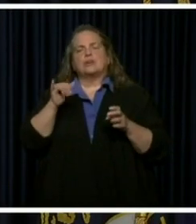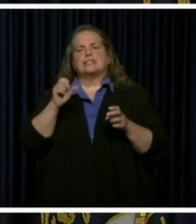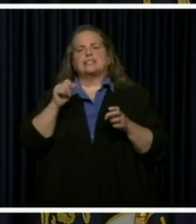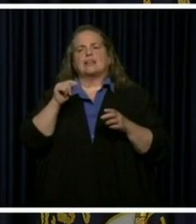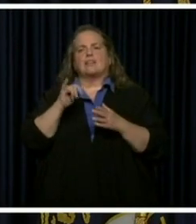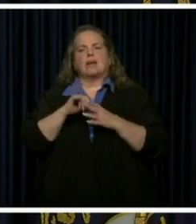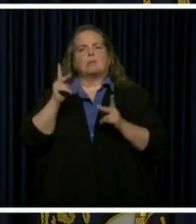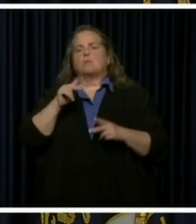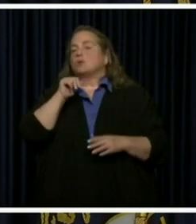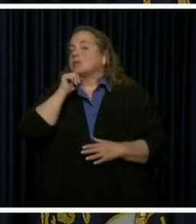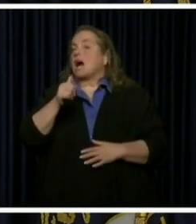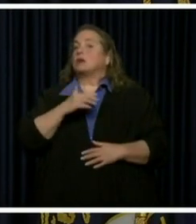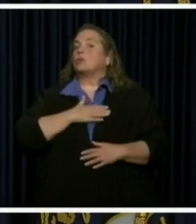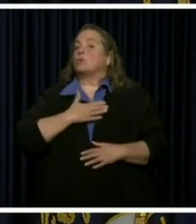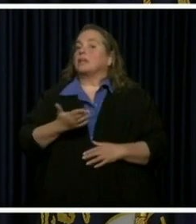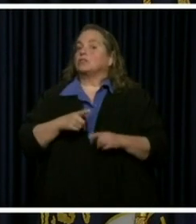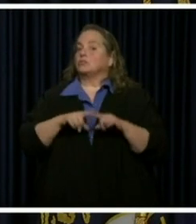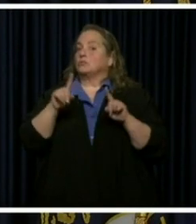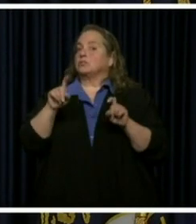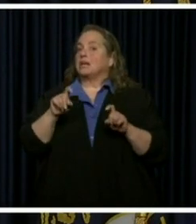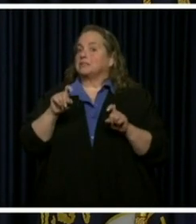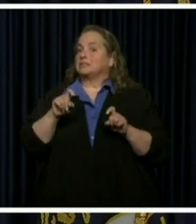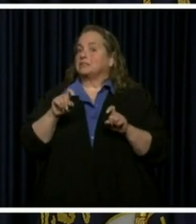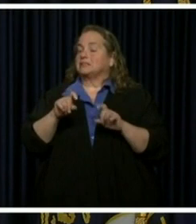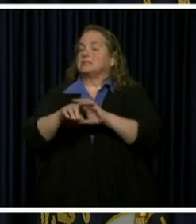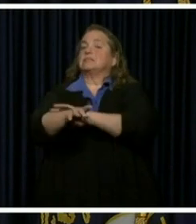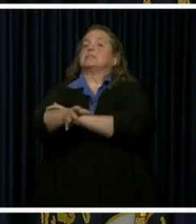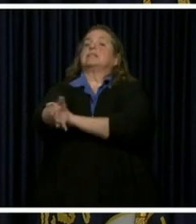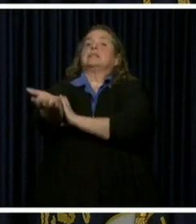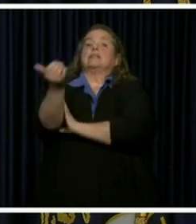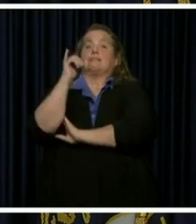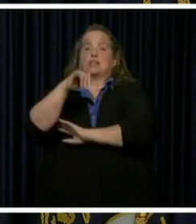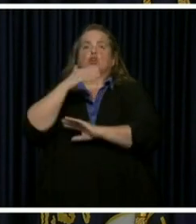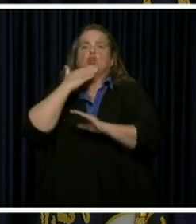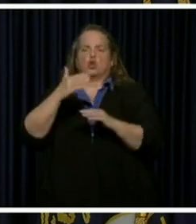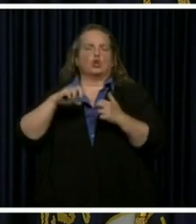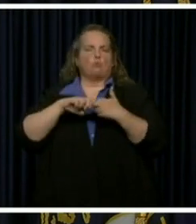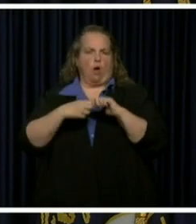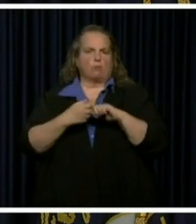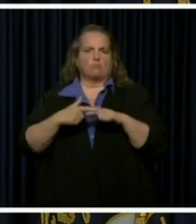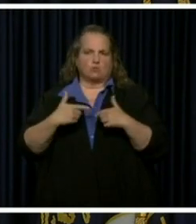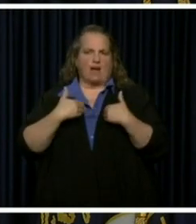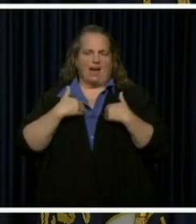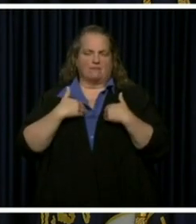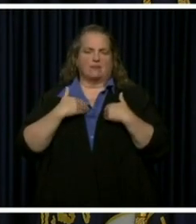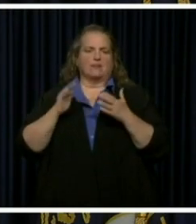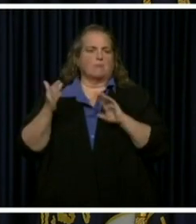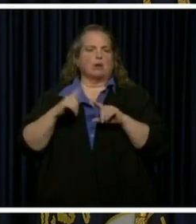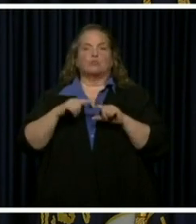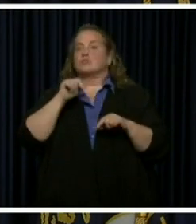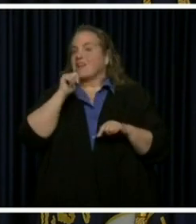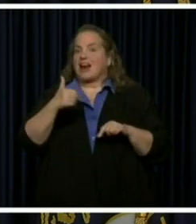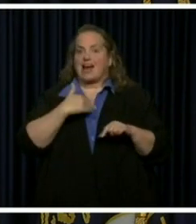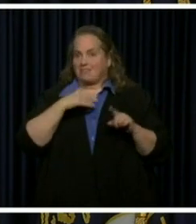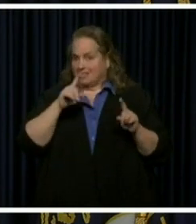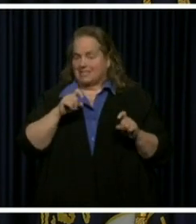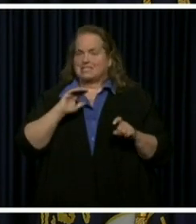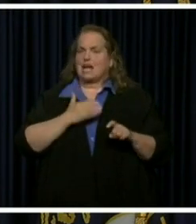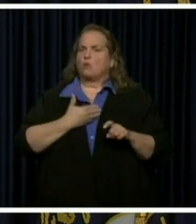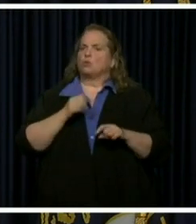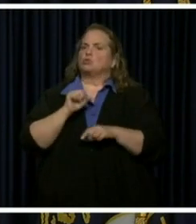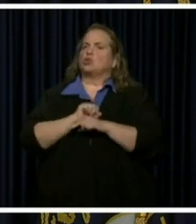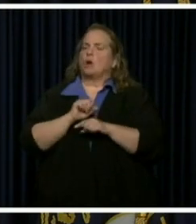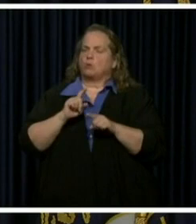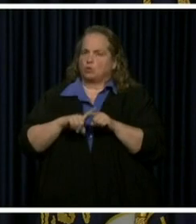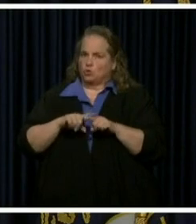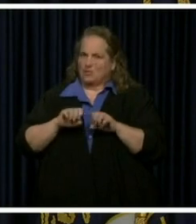be tested now that we have the capacity? First of all, that's a good problem to have compared to not having the capacity. And it's our job to